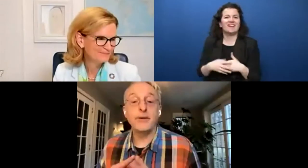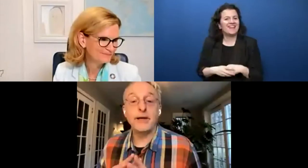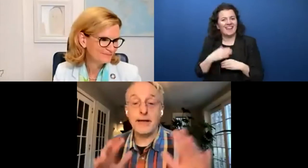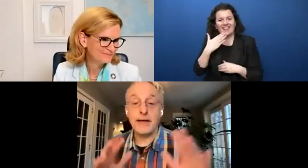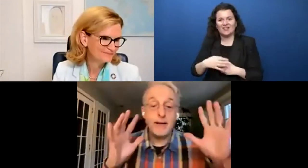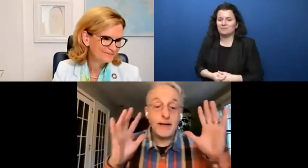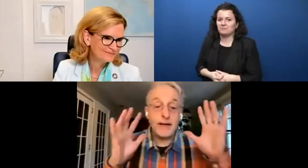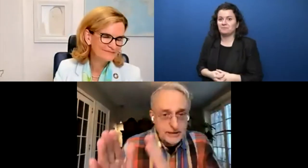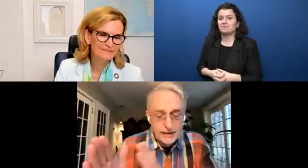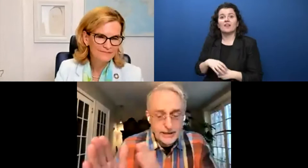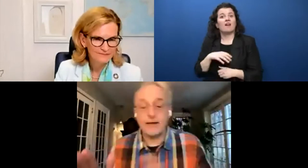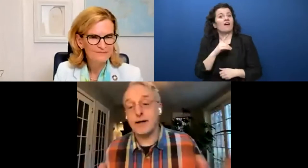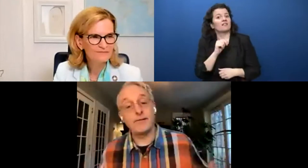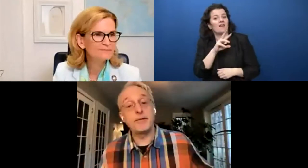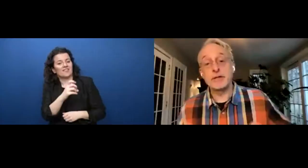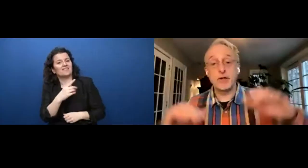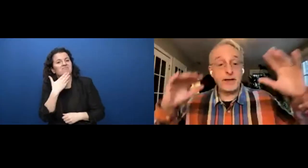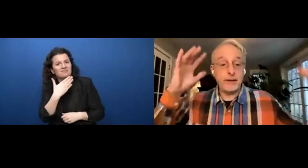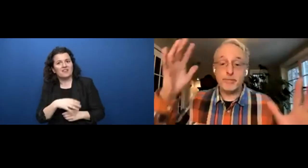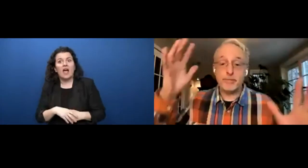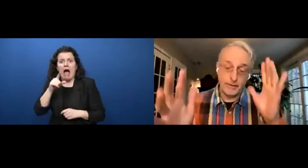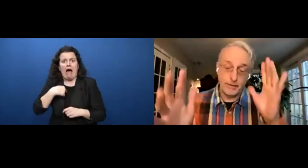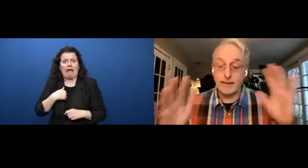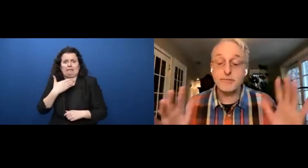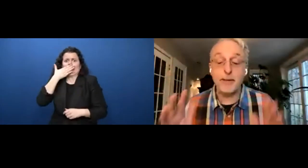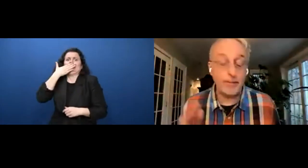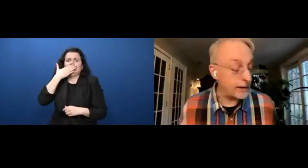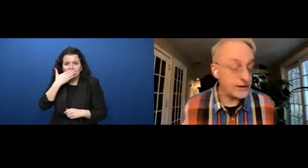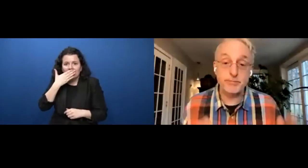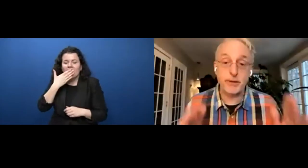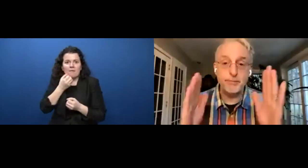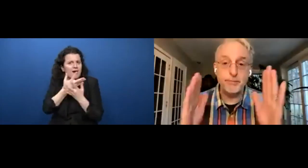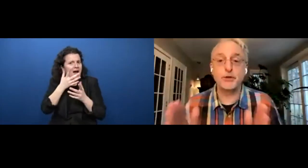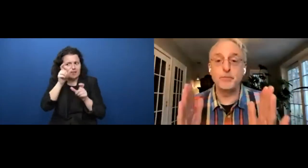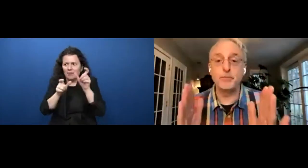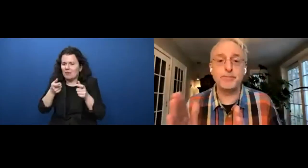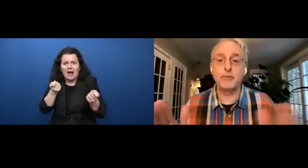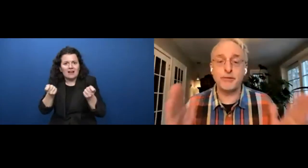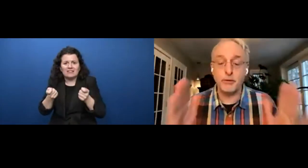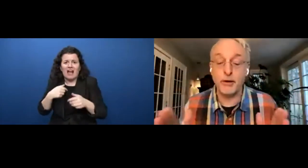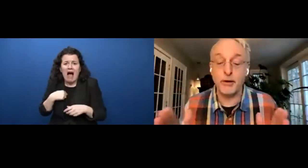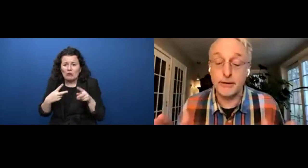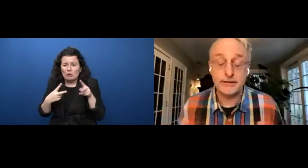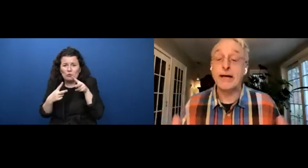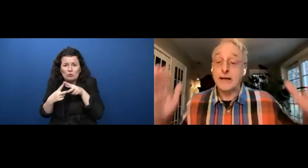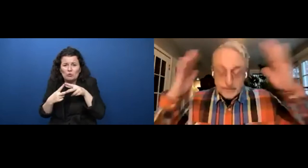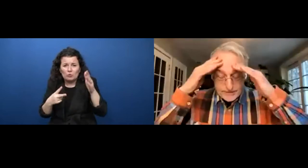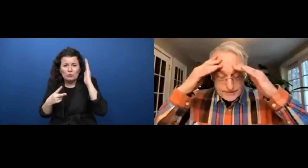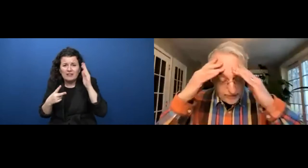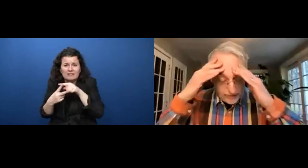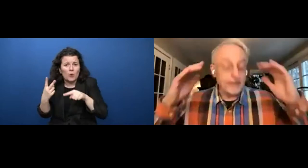thank you, Doreen. And I made a mistake. And there's so many people here to manage. My apologies, but we missed two people with their words.